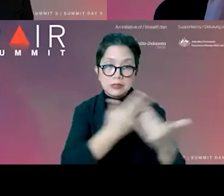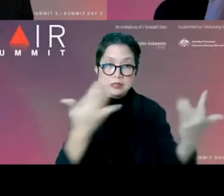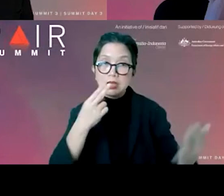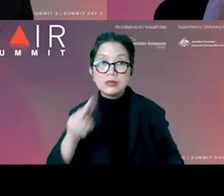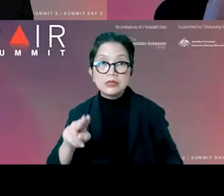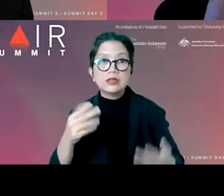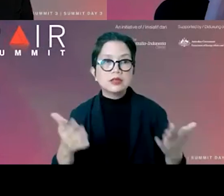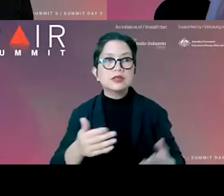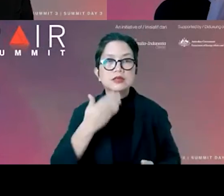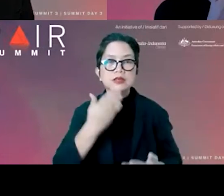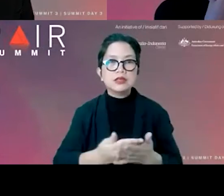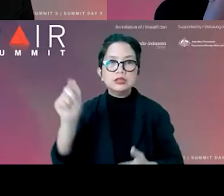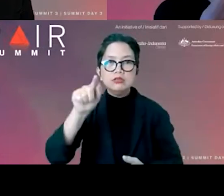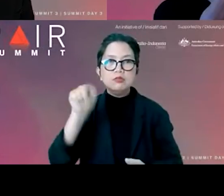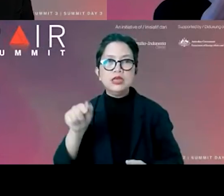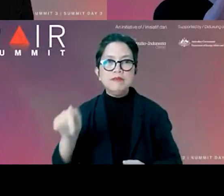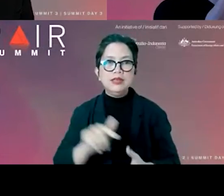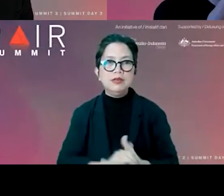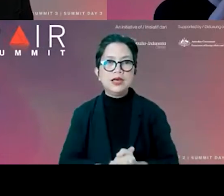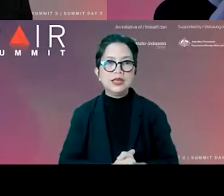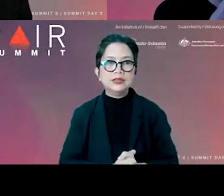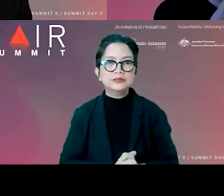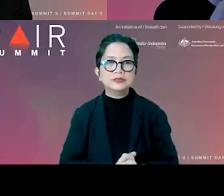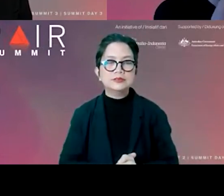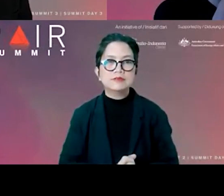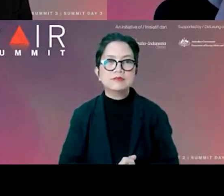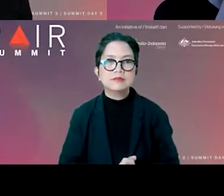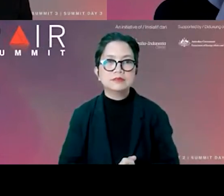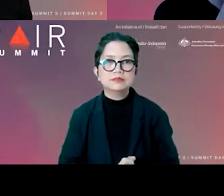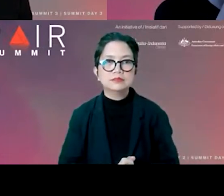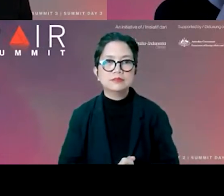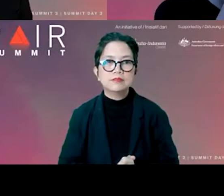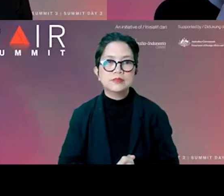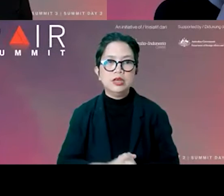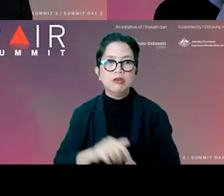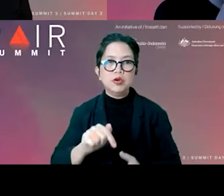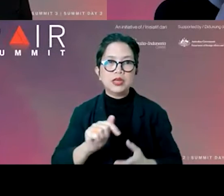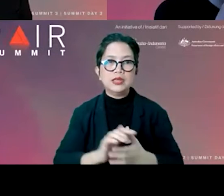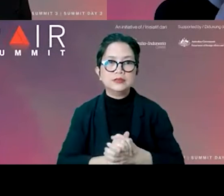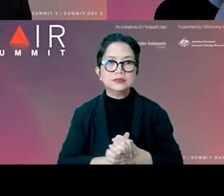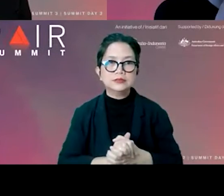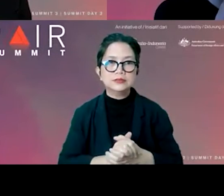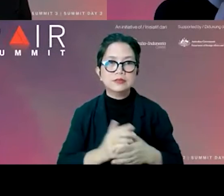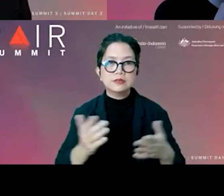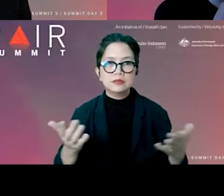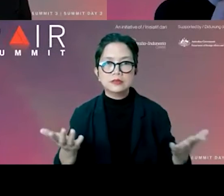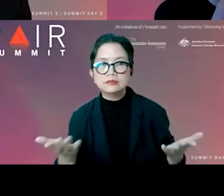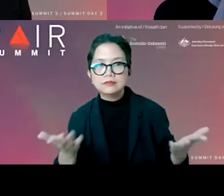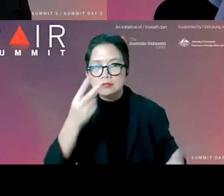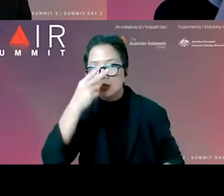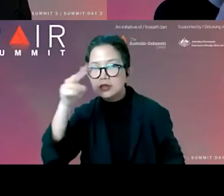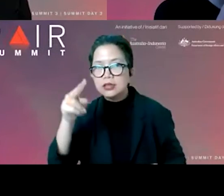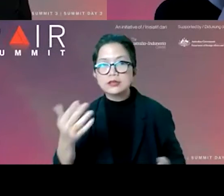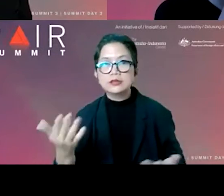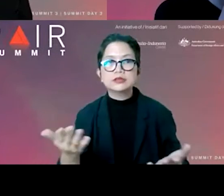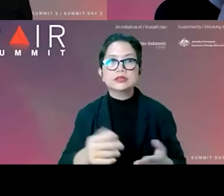points in probably my involvement around the large informal sector and where that informal sector actually sits.